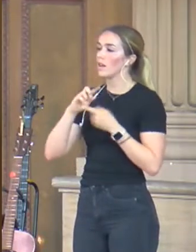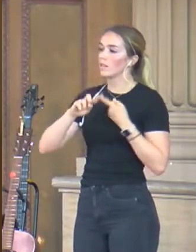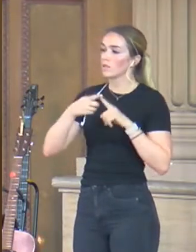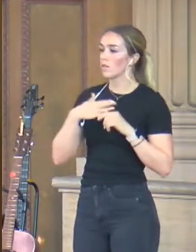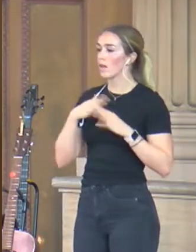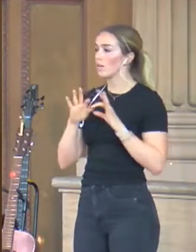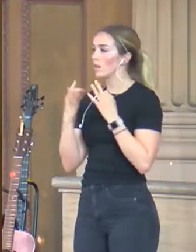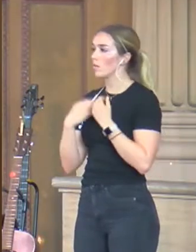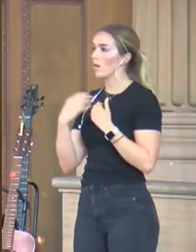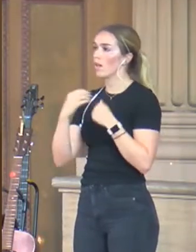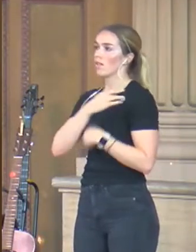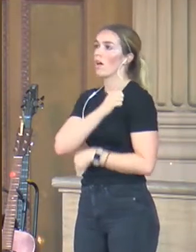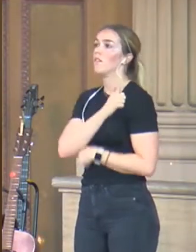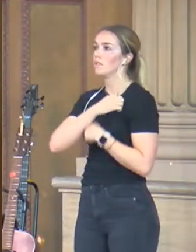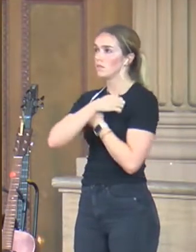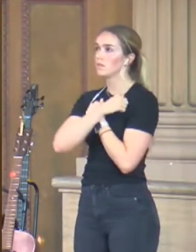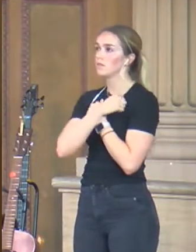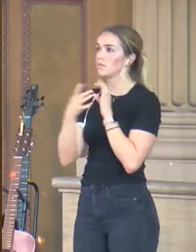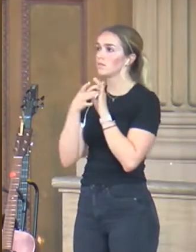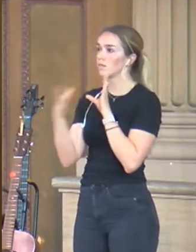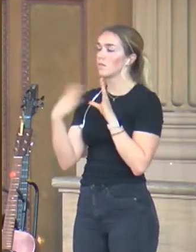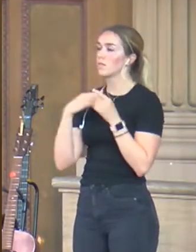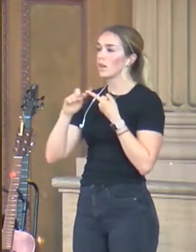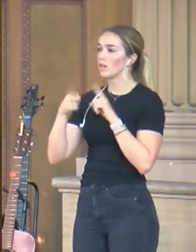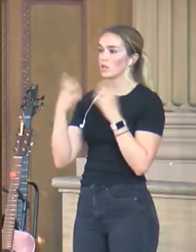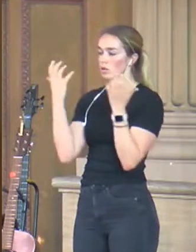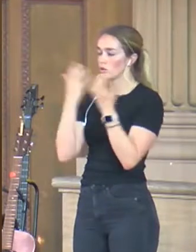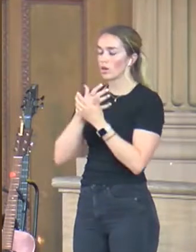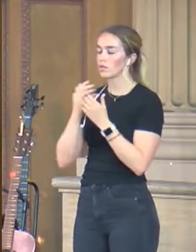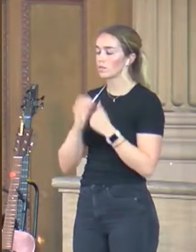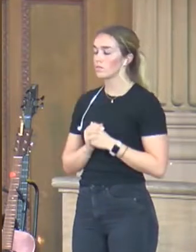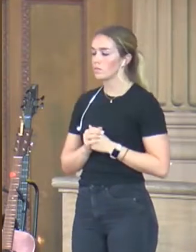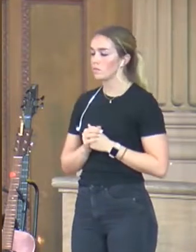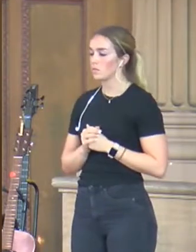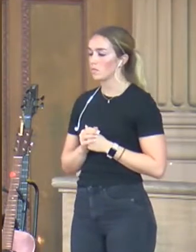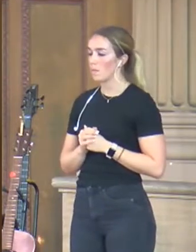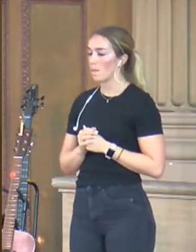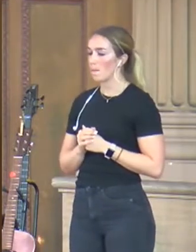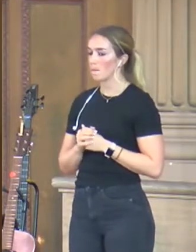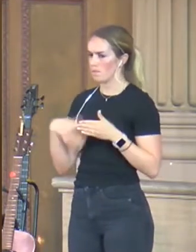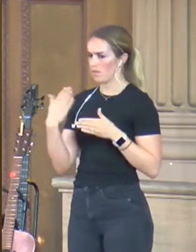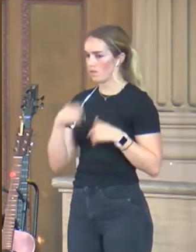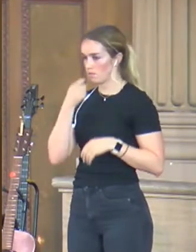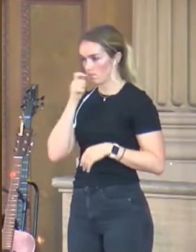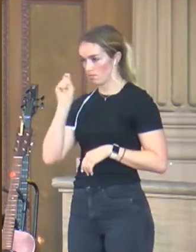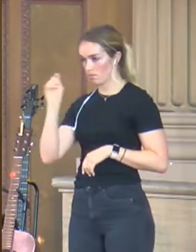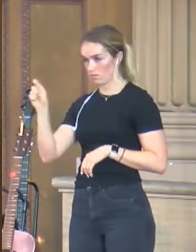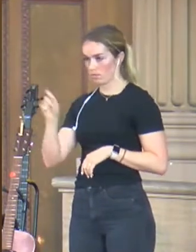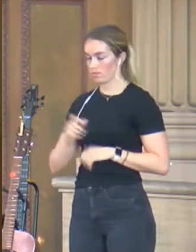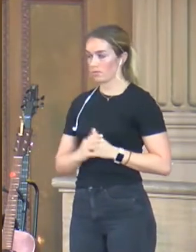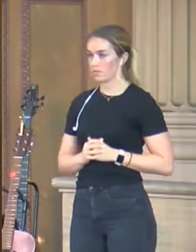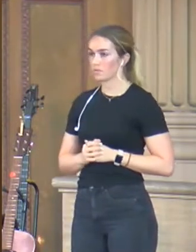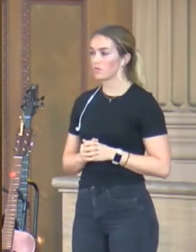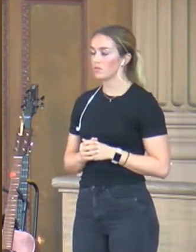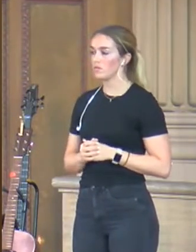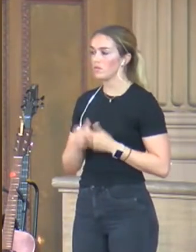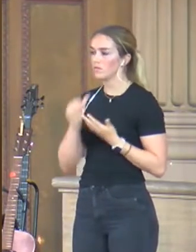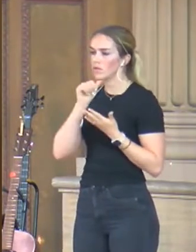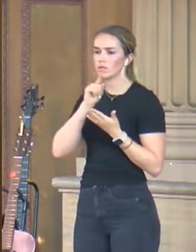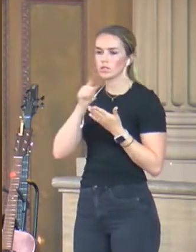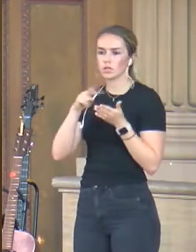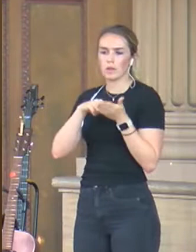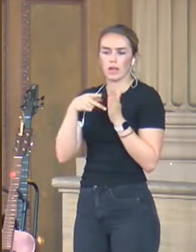shun me. My companions have become darkness. And that's where it ends. I'm really not sure what